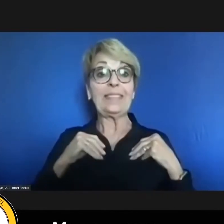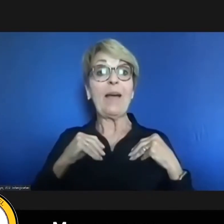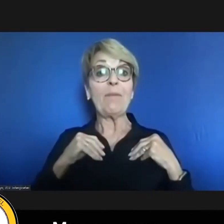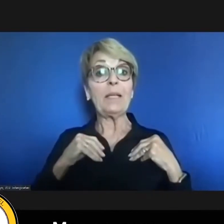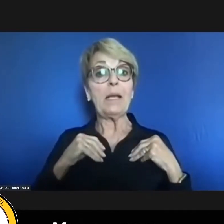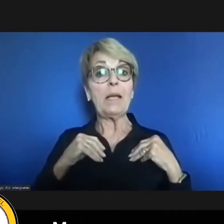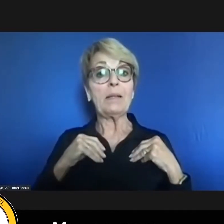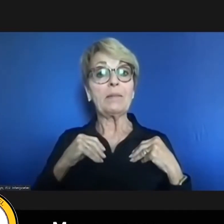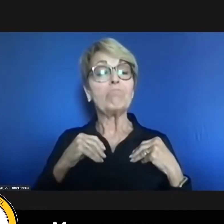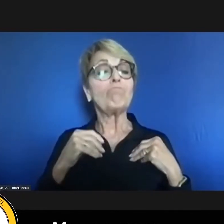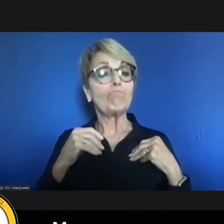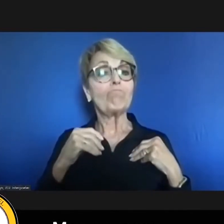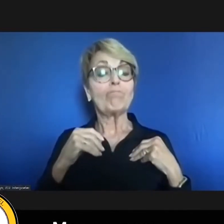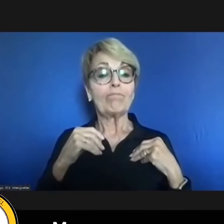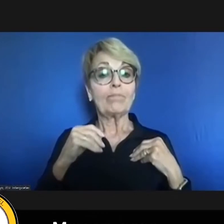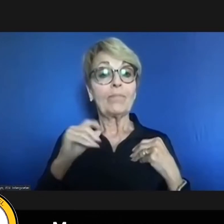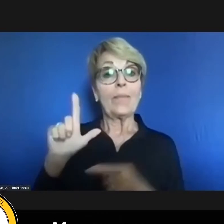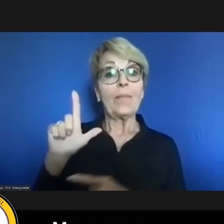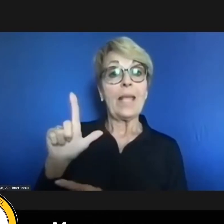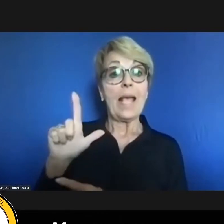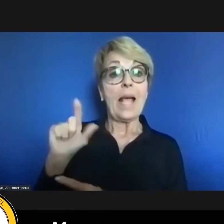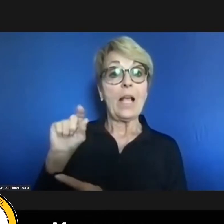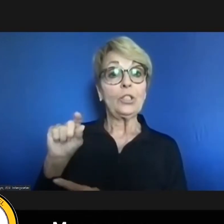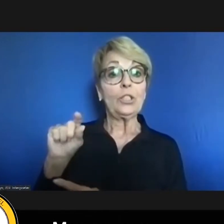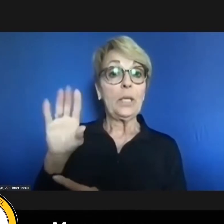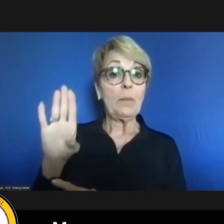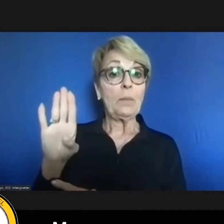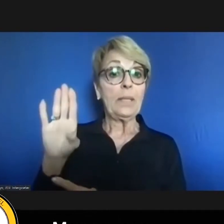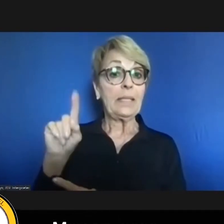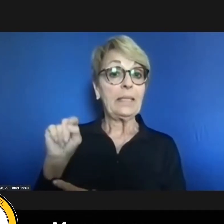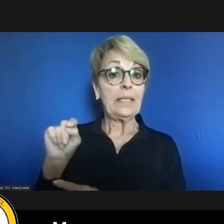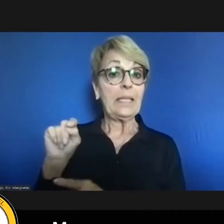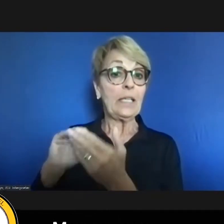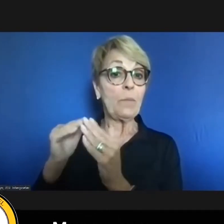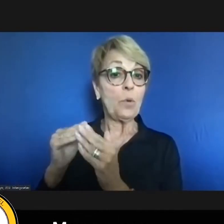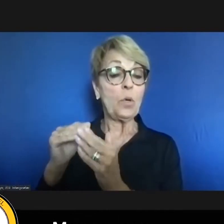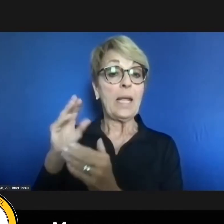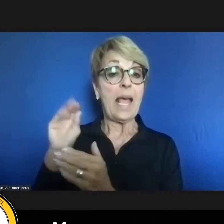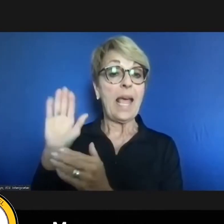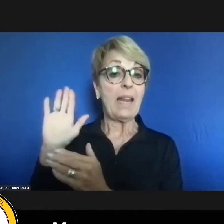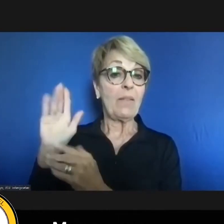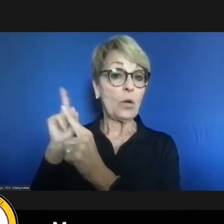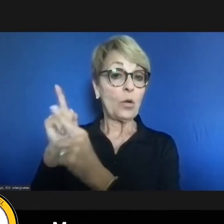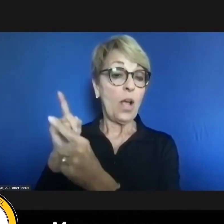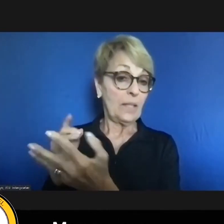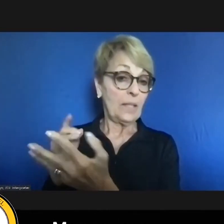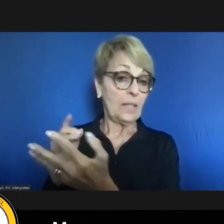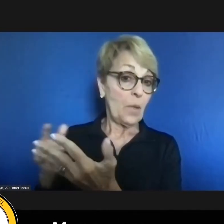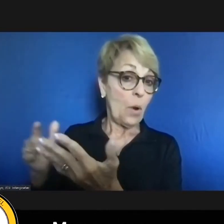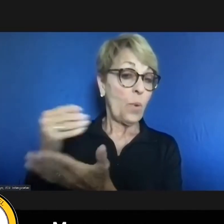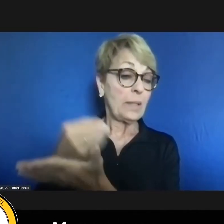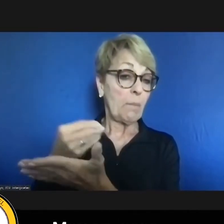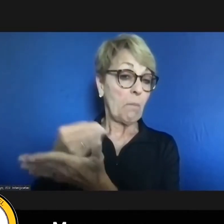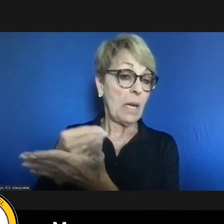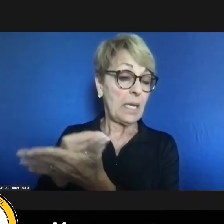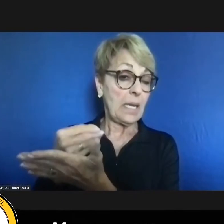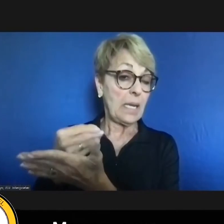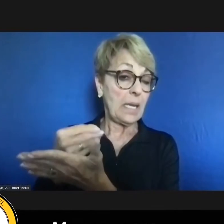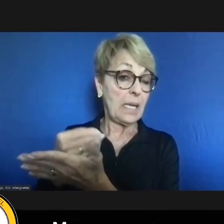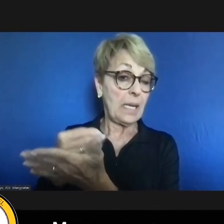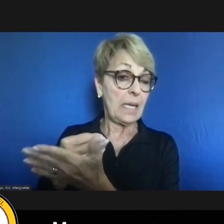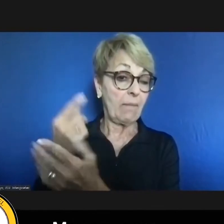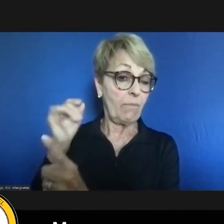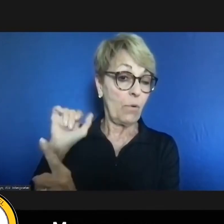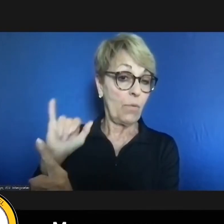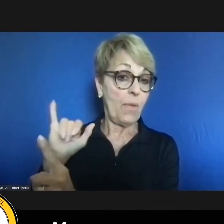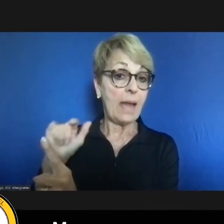fully embracing of the LGBT community and the cause that they were raising money for. So many reasons to be,